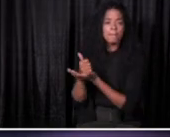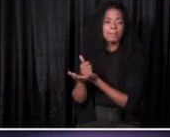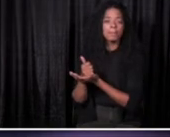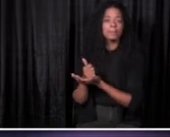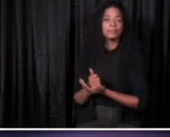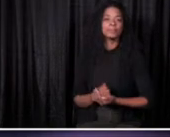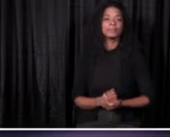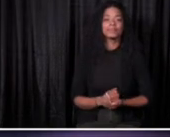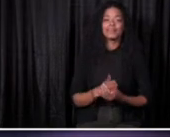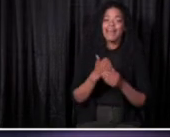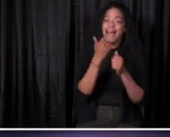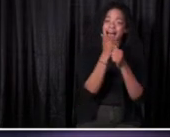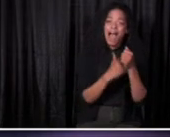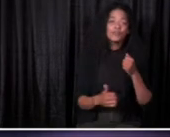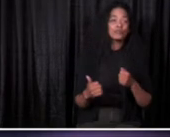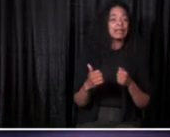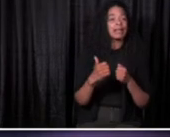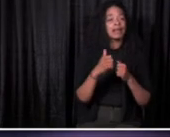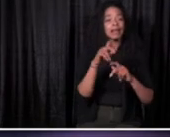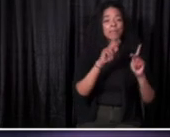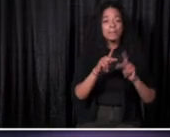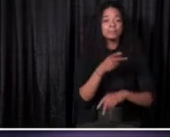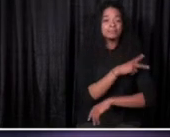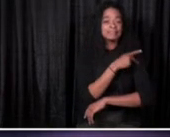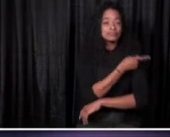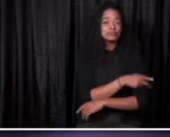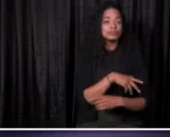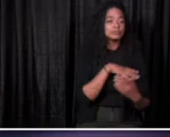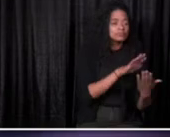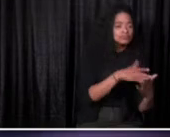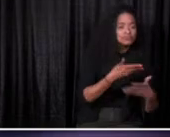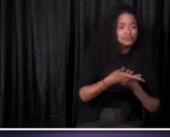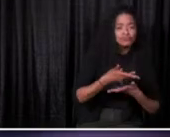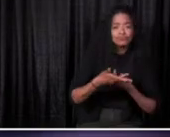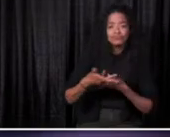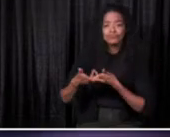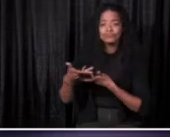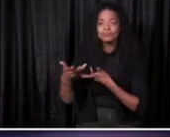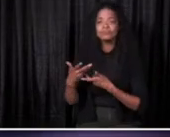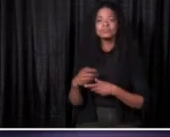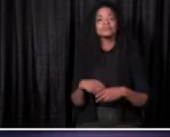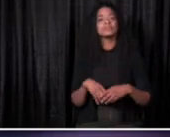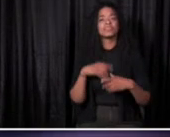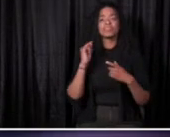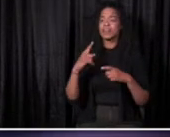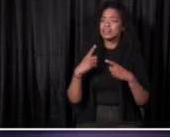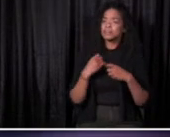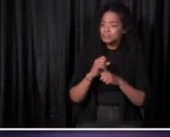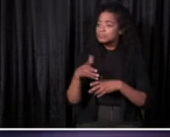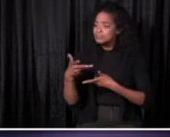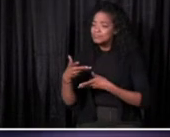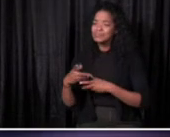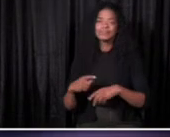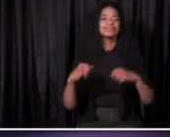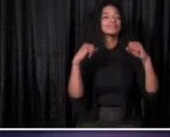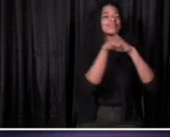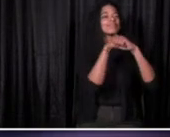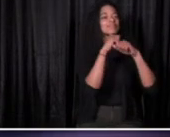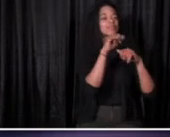time, while also fighting against systemic inequalities in our healthcare